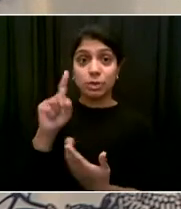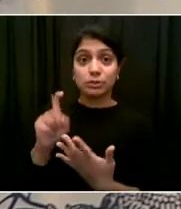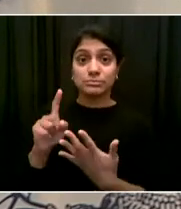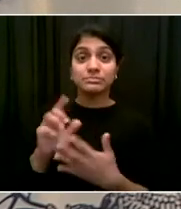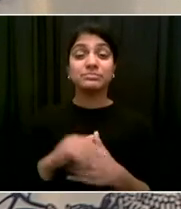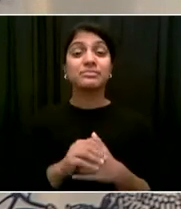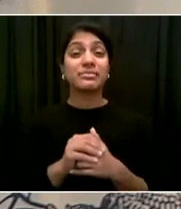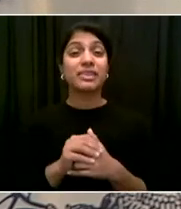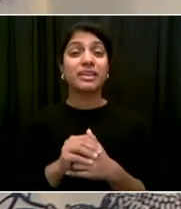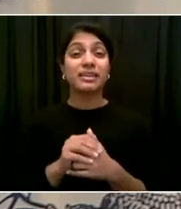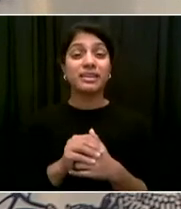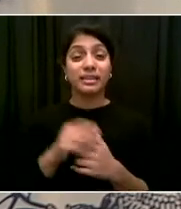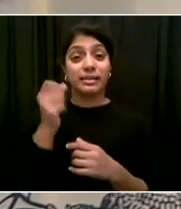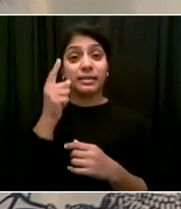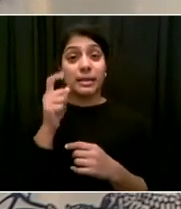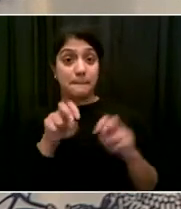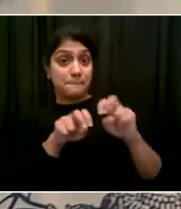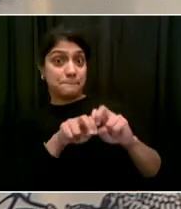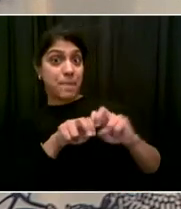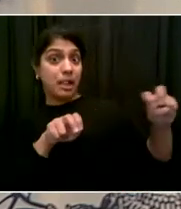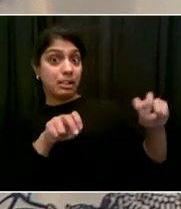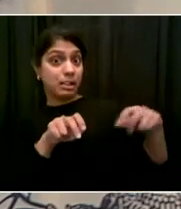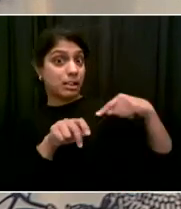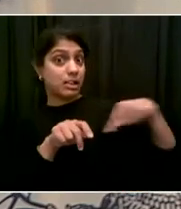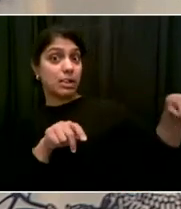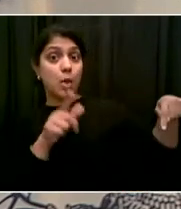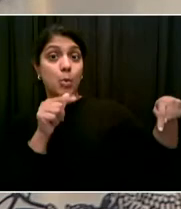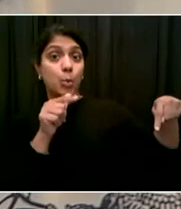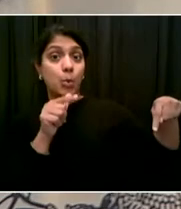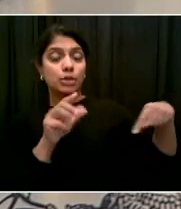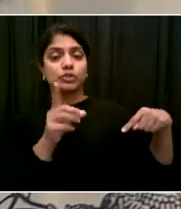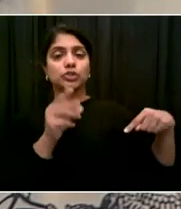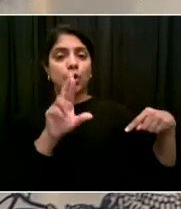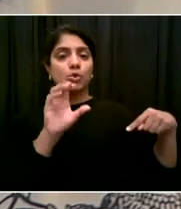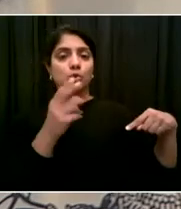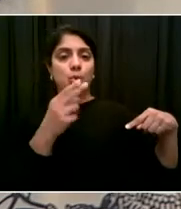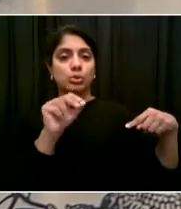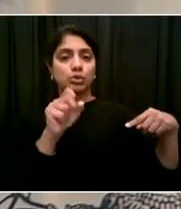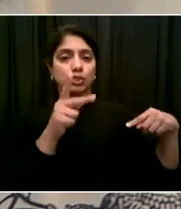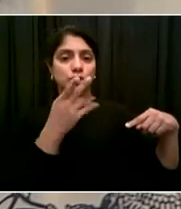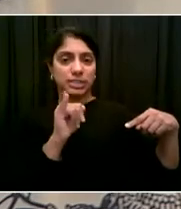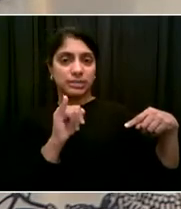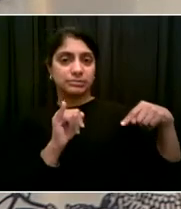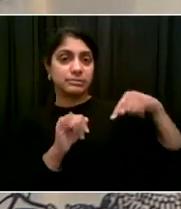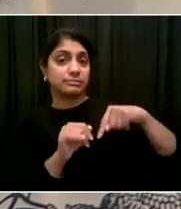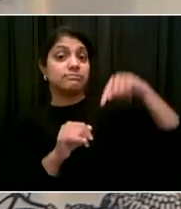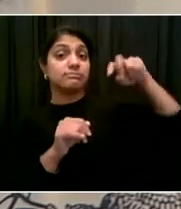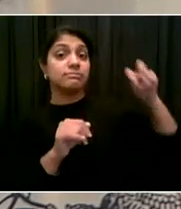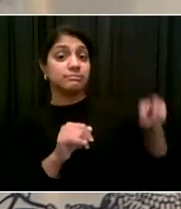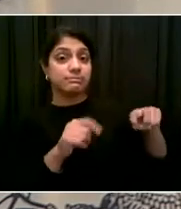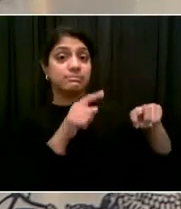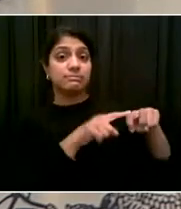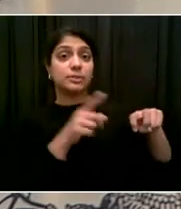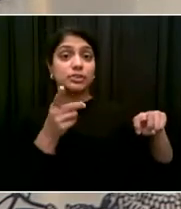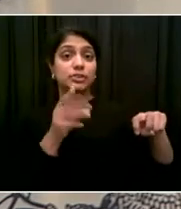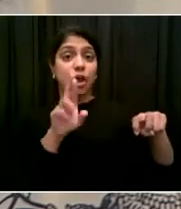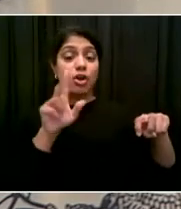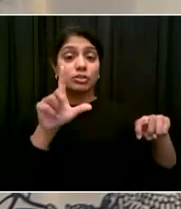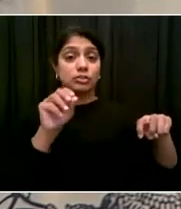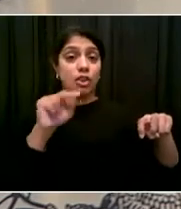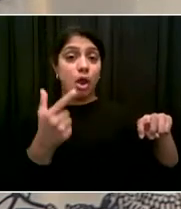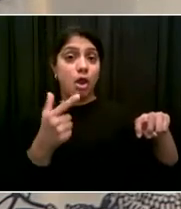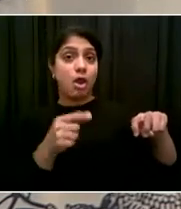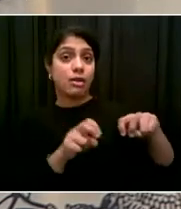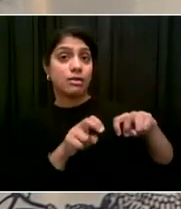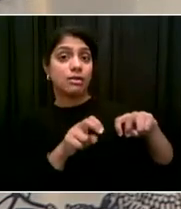reminder, we are joined by Health Commissioner Dr. Dave Choksi, Dr. Ted Long, Executive Director of the New York City Test and Trace Corps, and